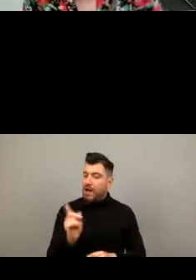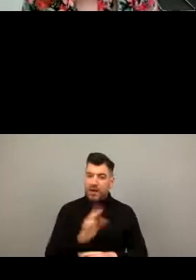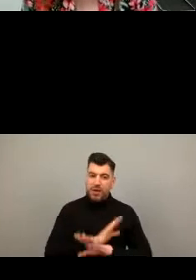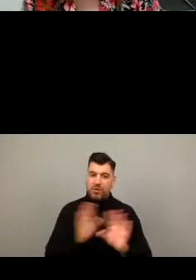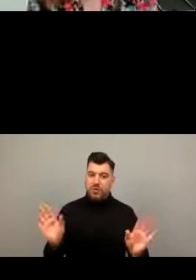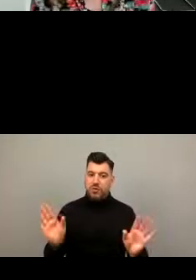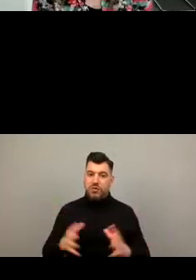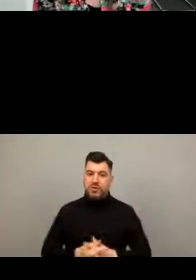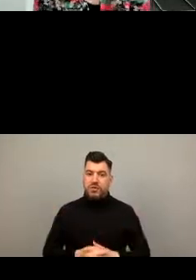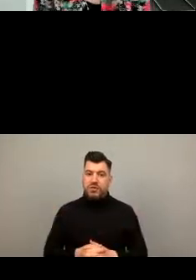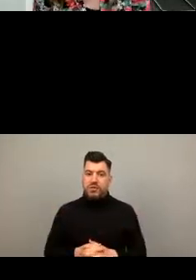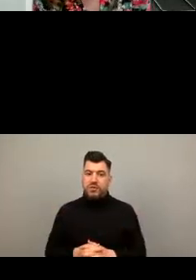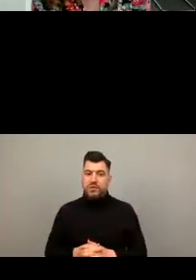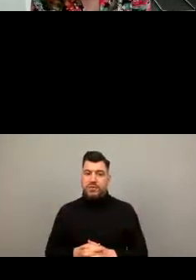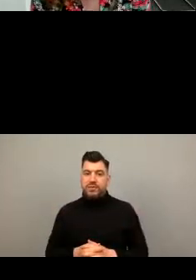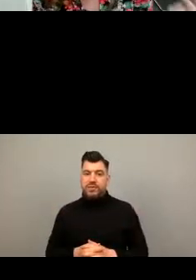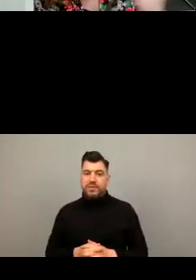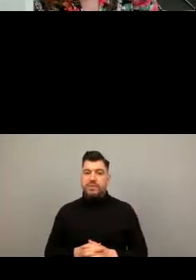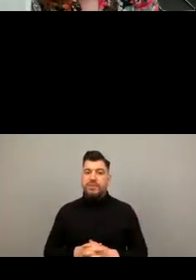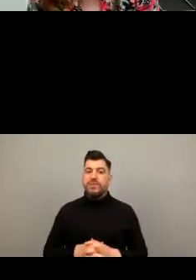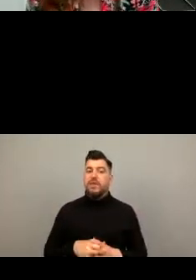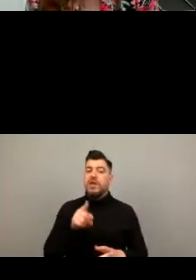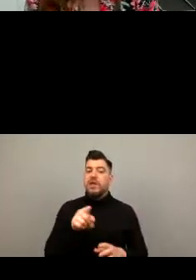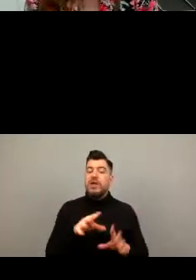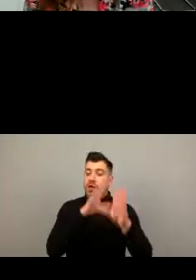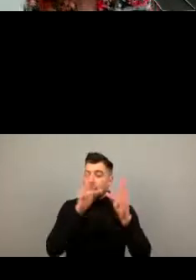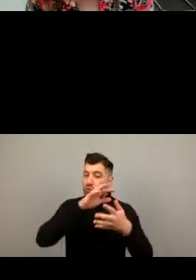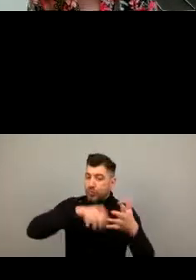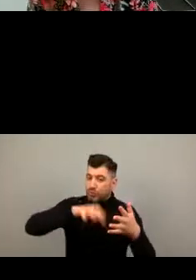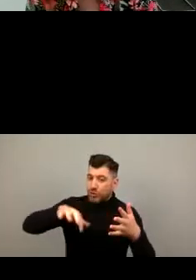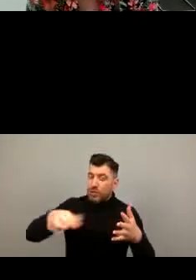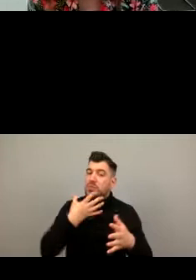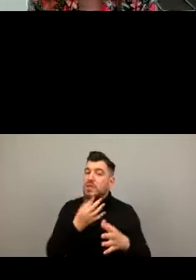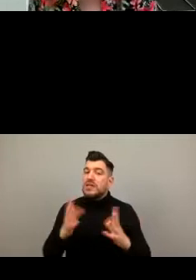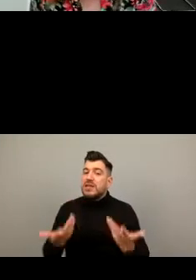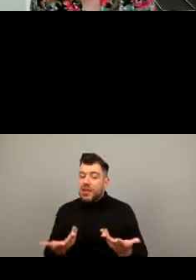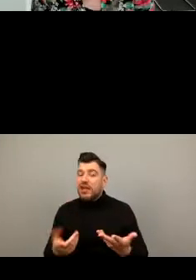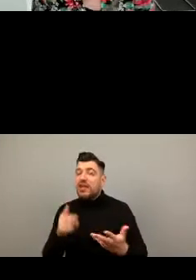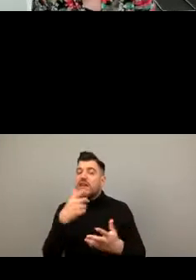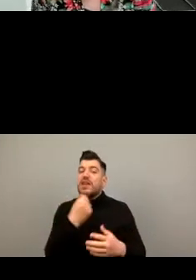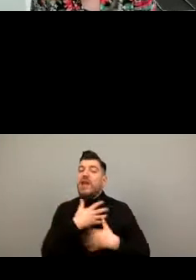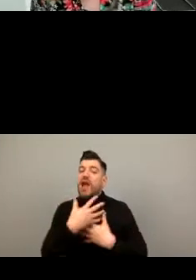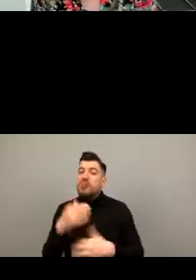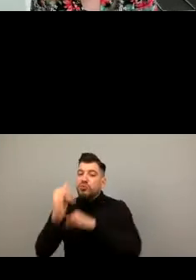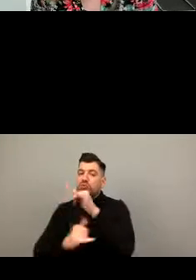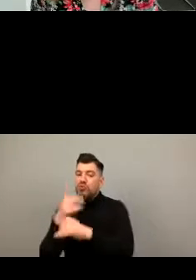Site maintenance is site love, and you should give your site the love it deserves.